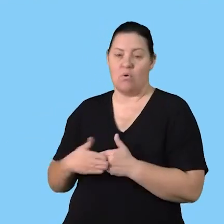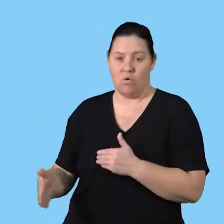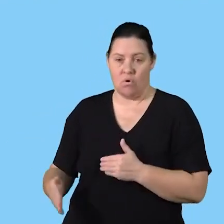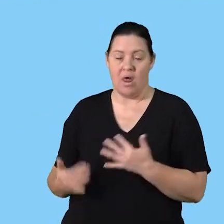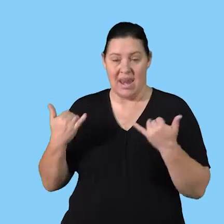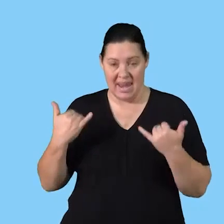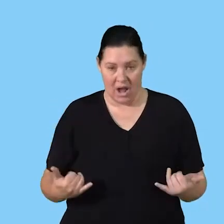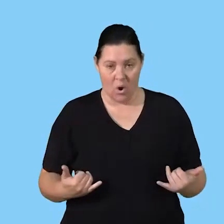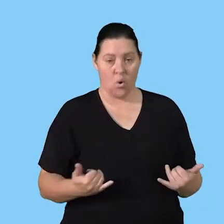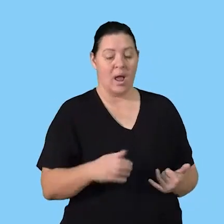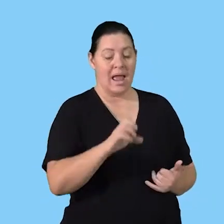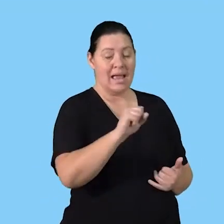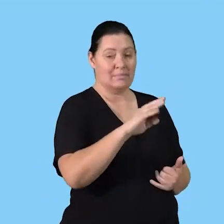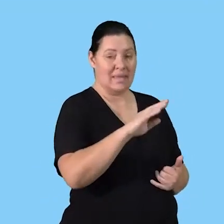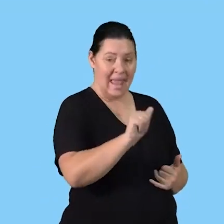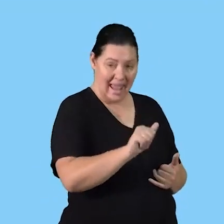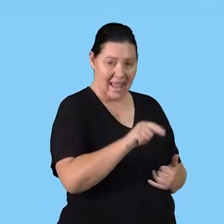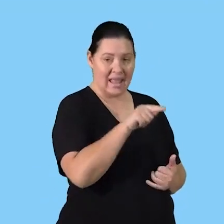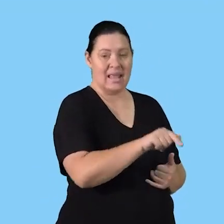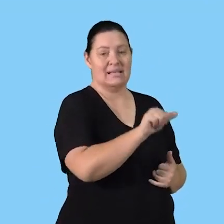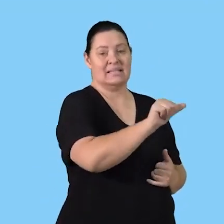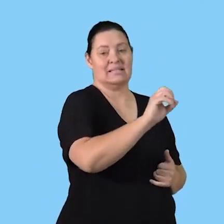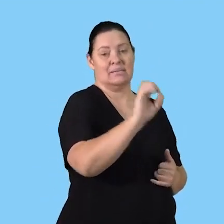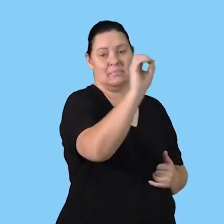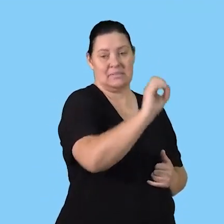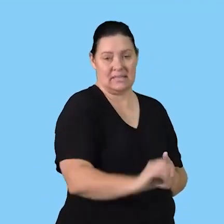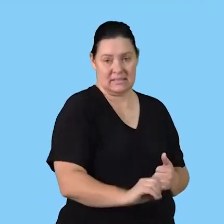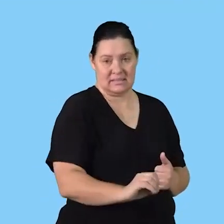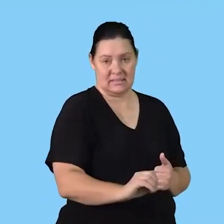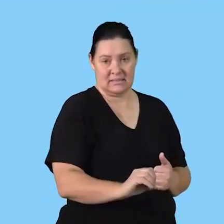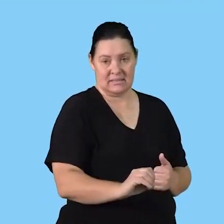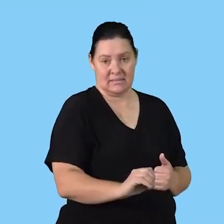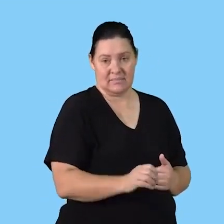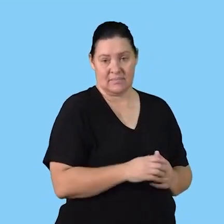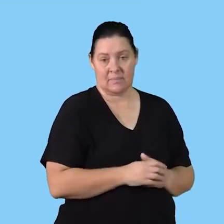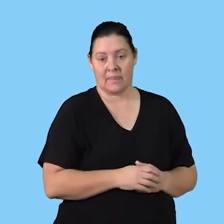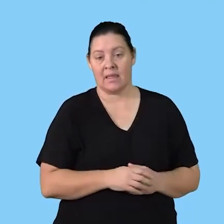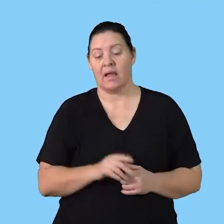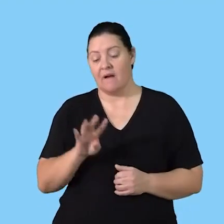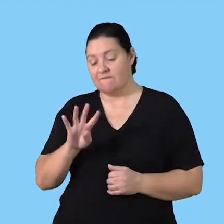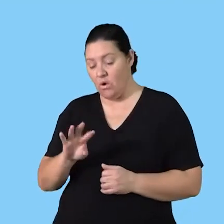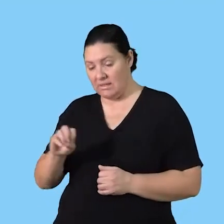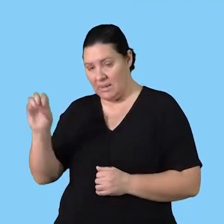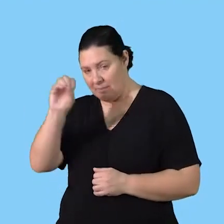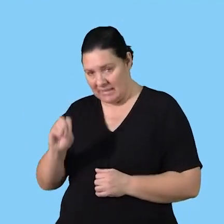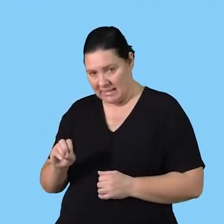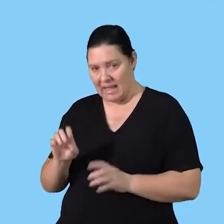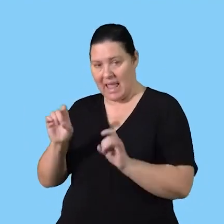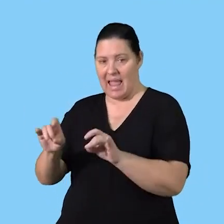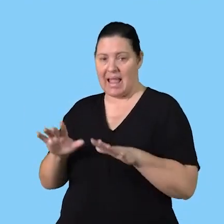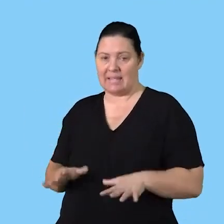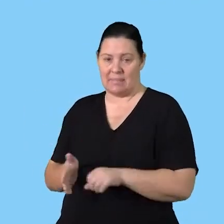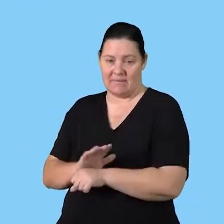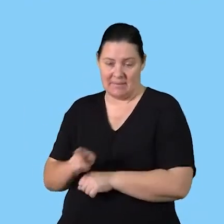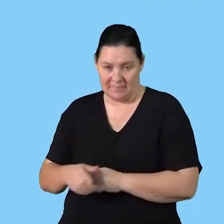exams. This time, the weightings have been changed. 60% now will be covering the school-based assessment